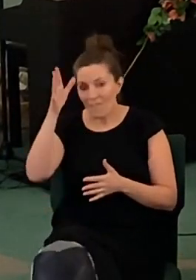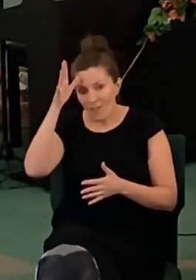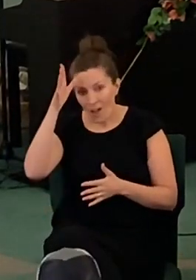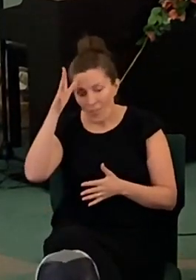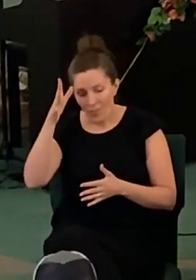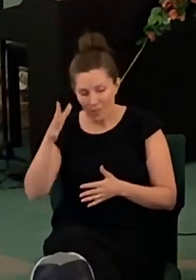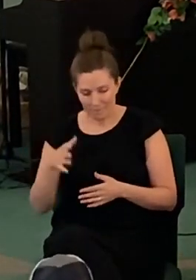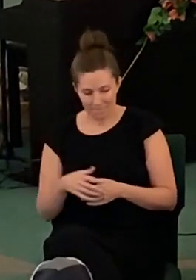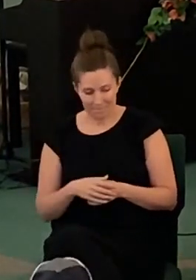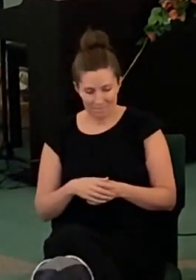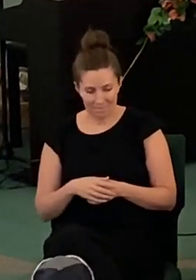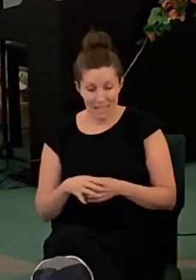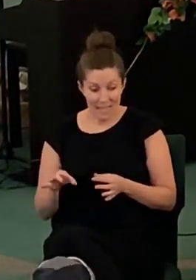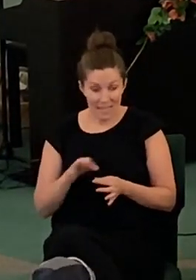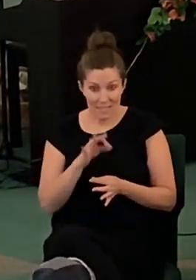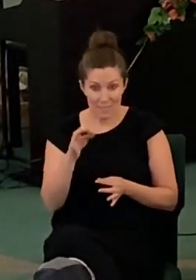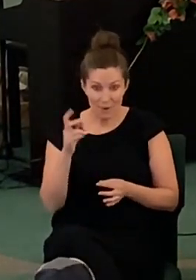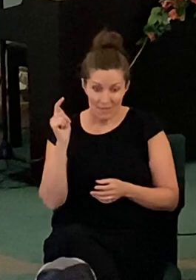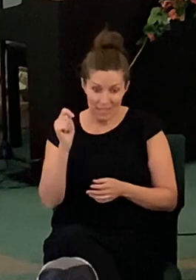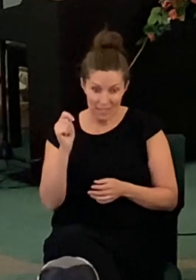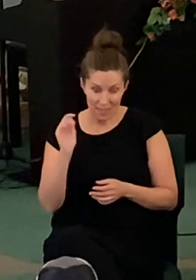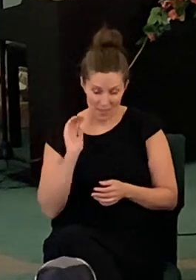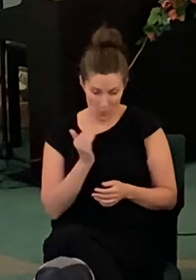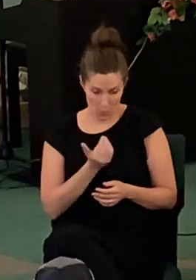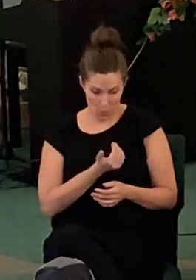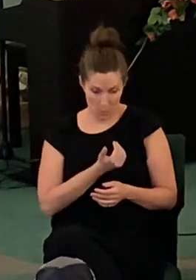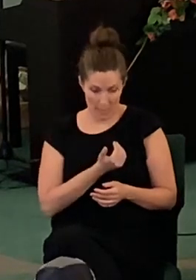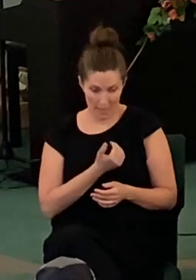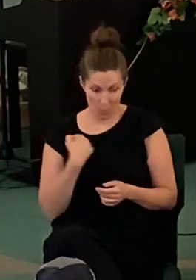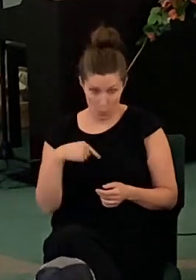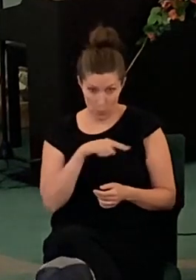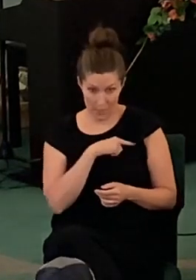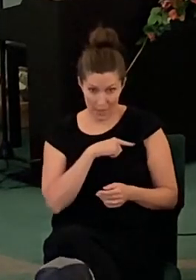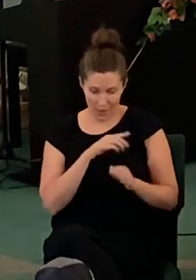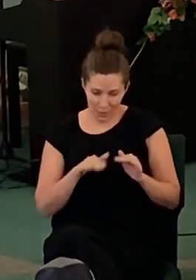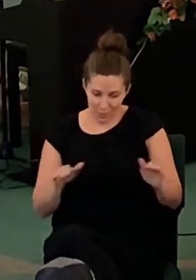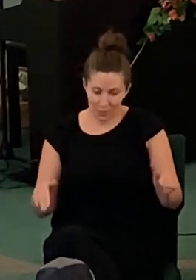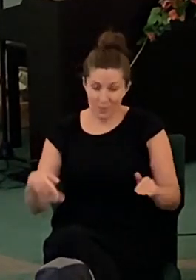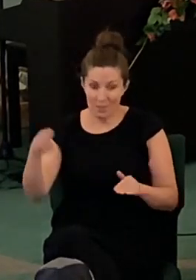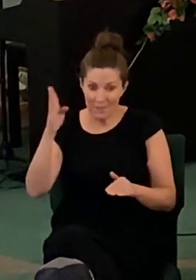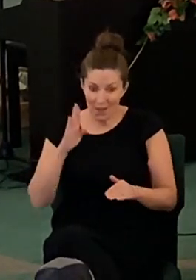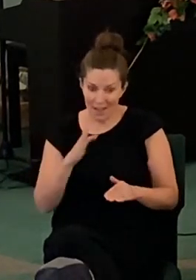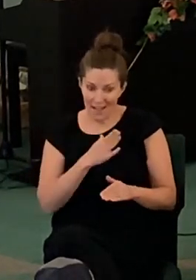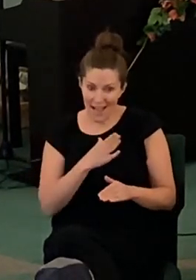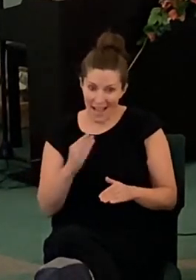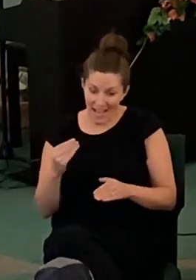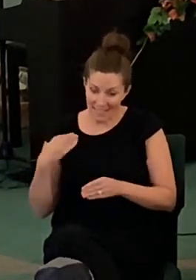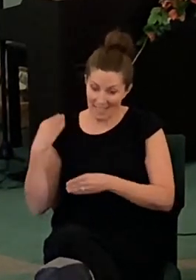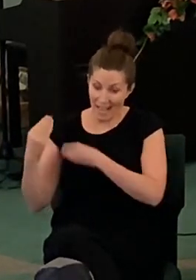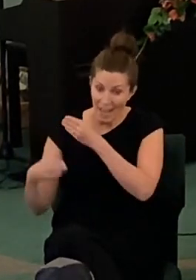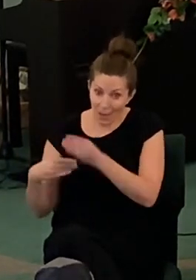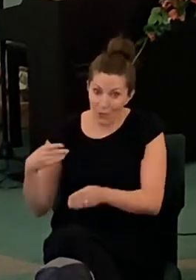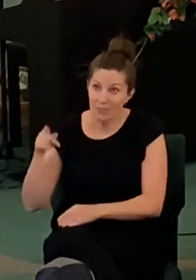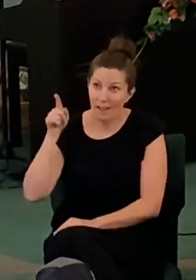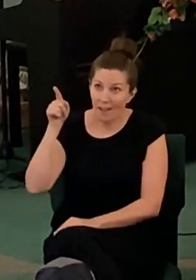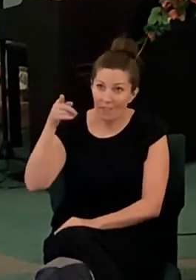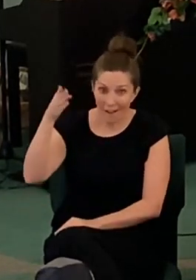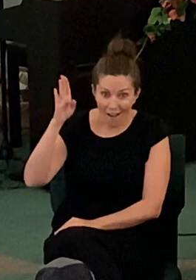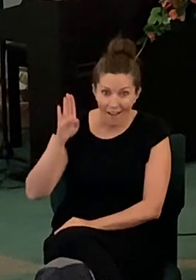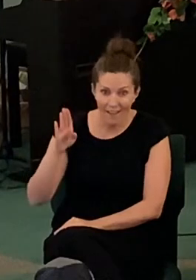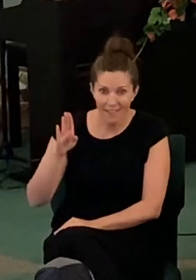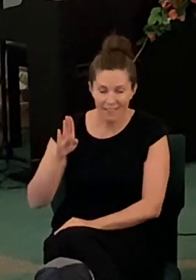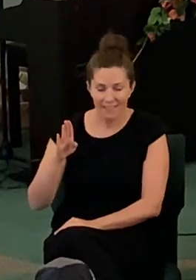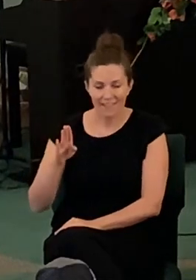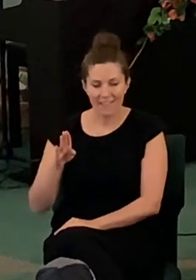spirit that we are children of God. And if children, heirs also, heirs of God and fellow